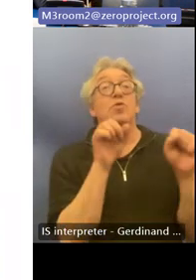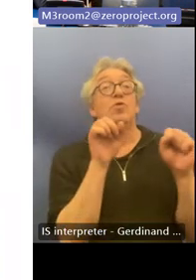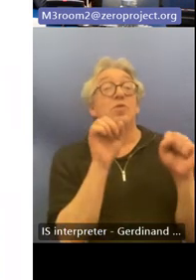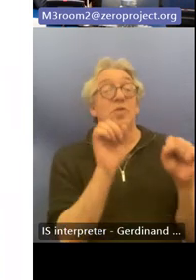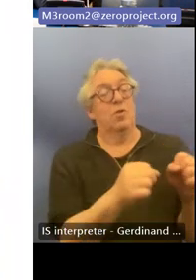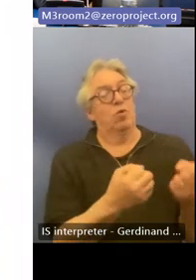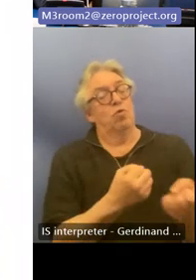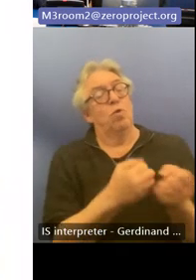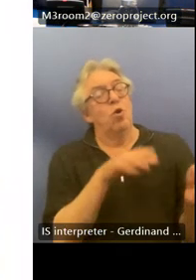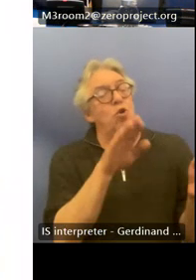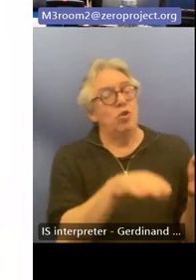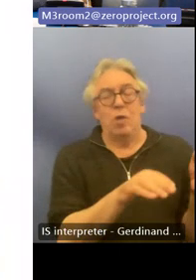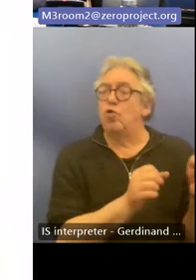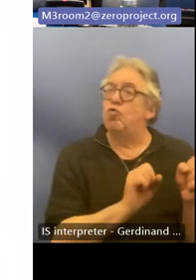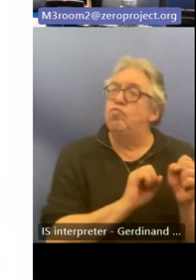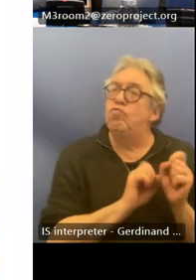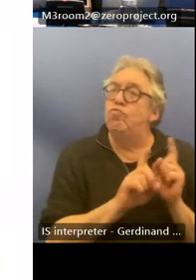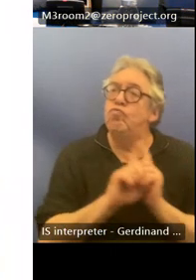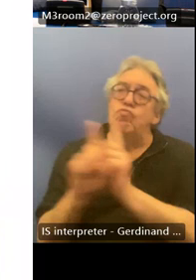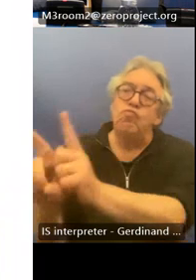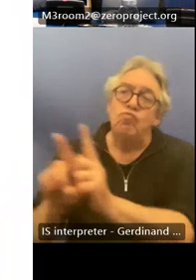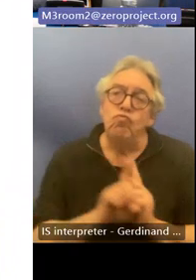support their children to go to school. Thank you.